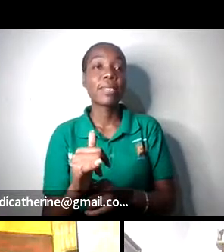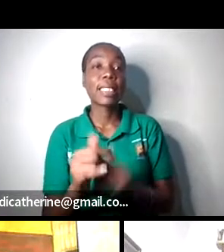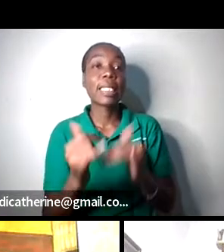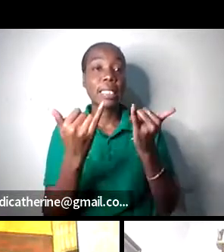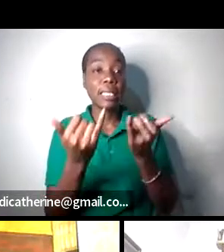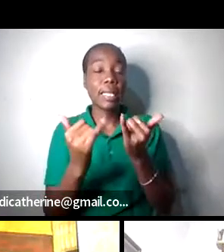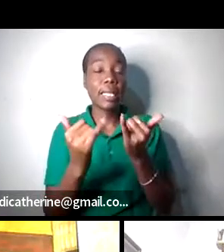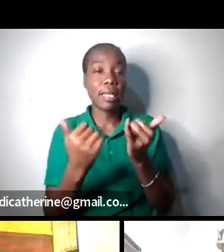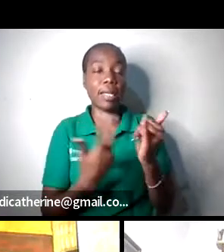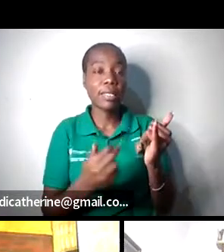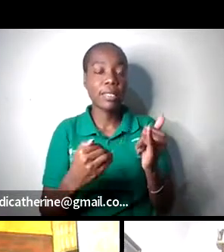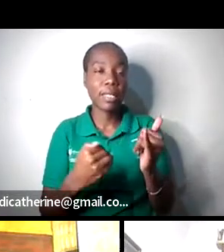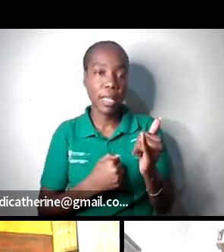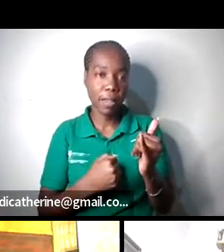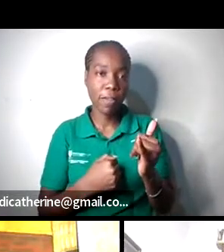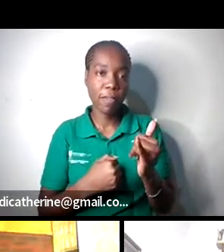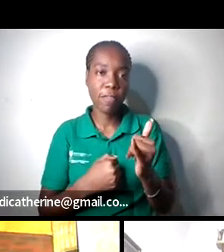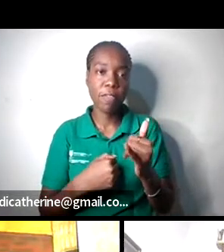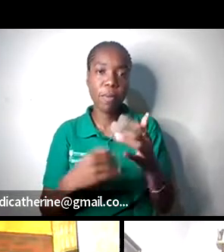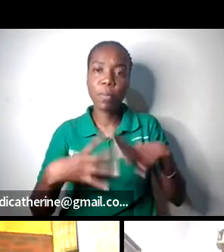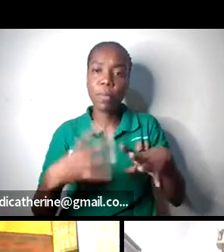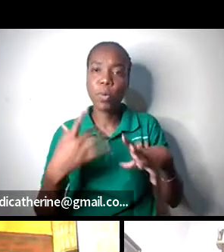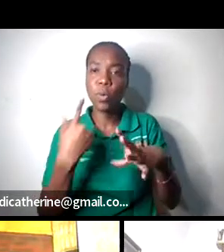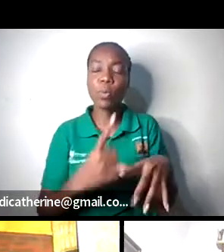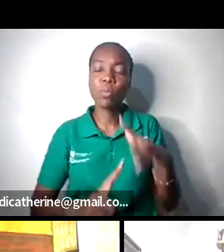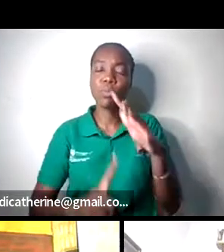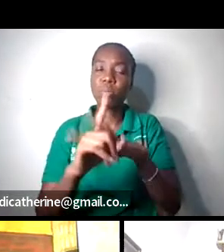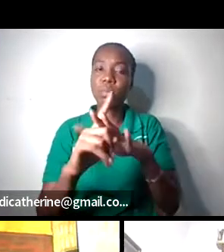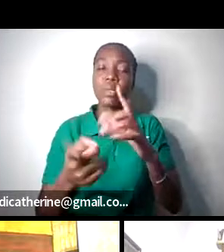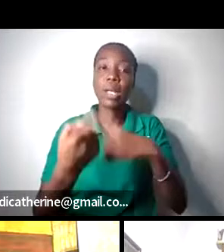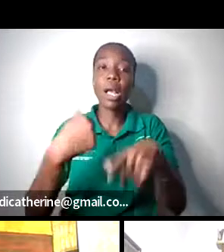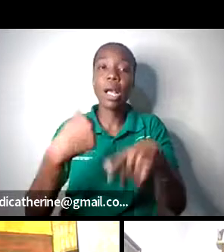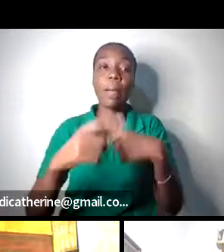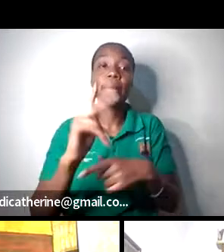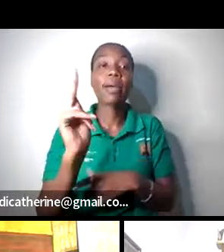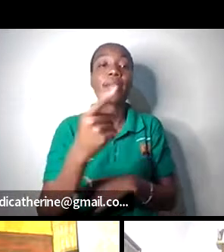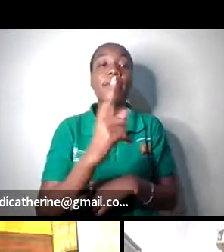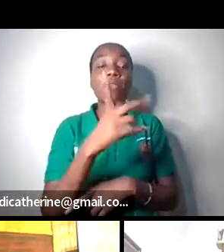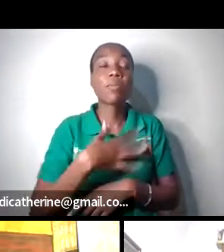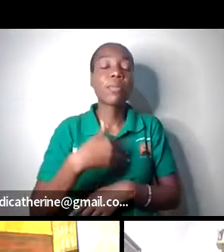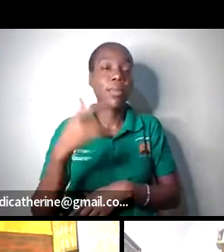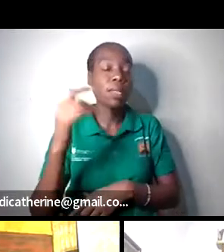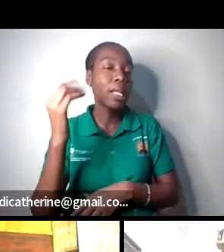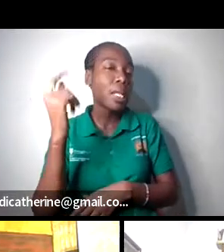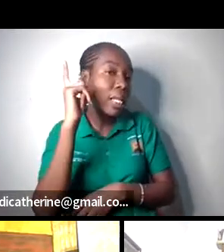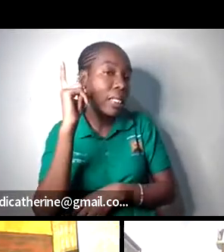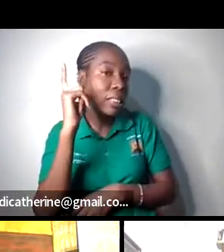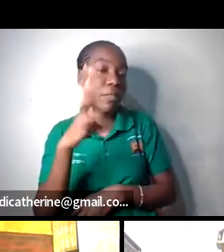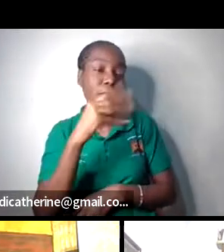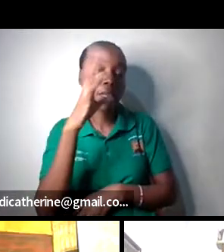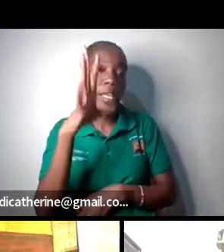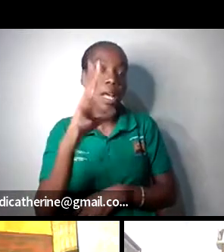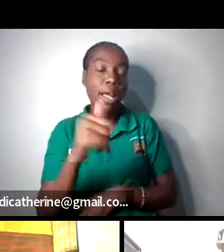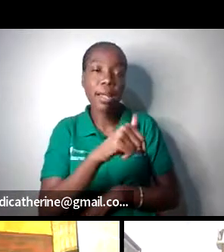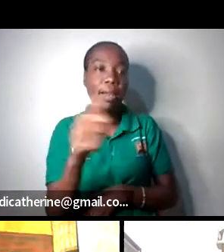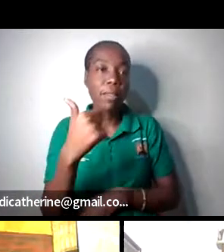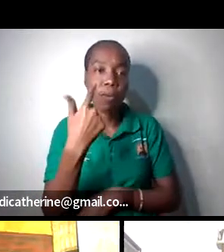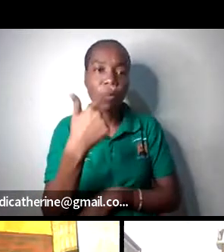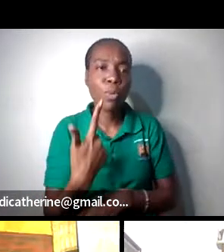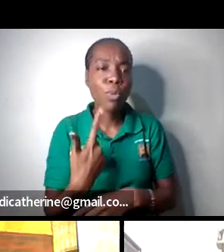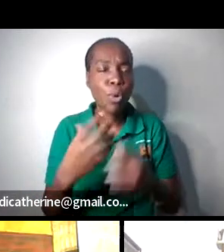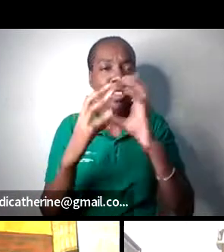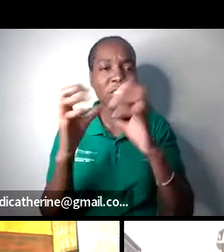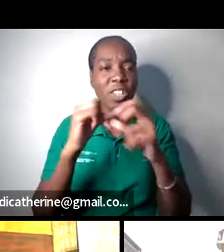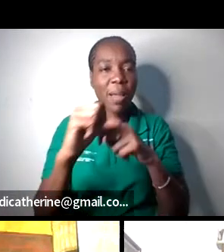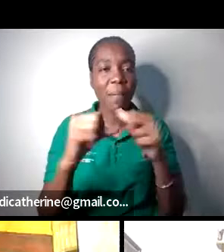of investors who are coming into Kenya. I was listening to a speaker the other day who was talking about the